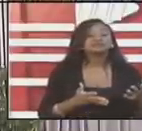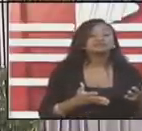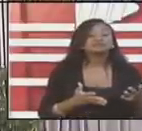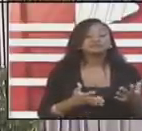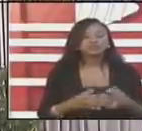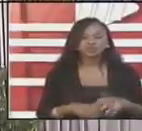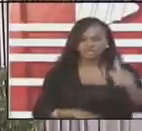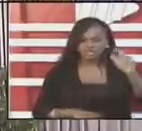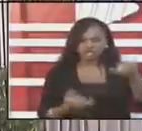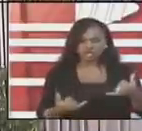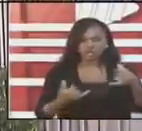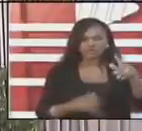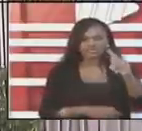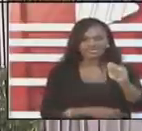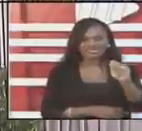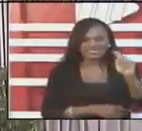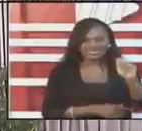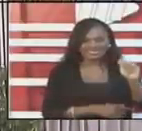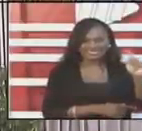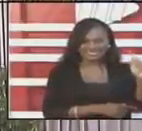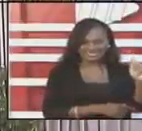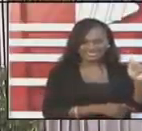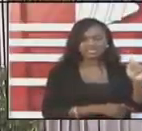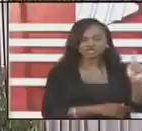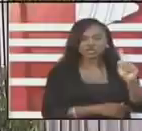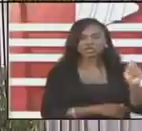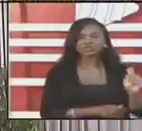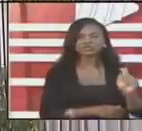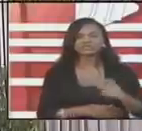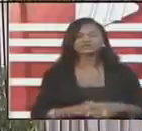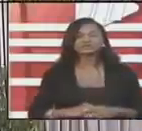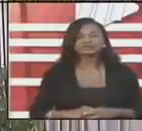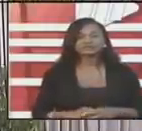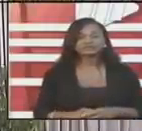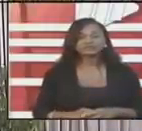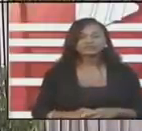take TTT at this time and then we'll go back to Newsday.